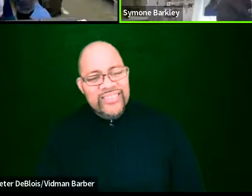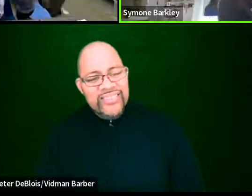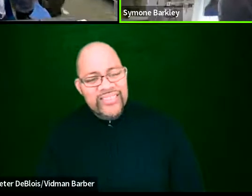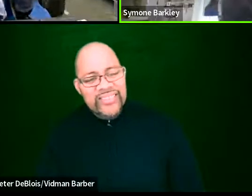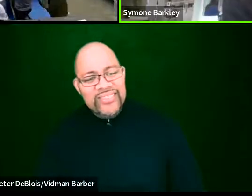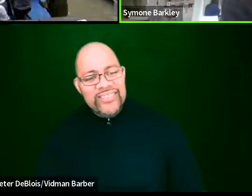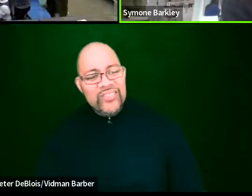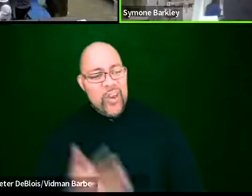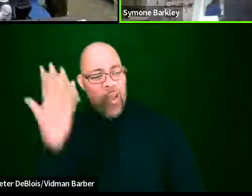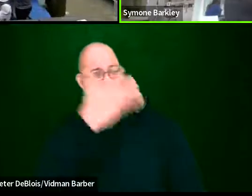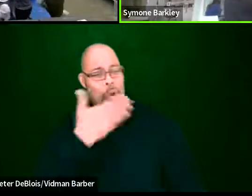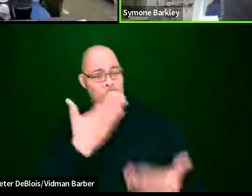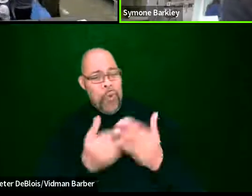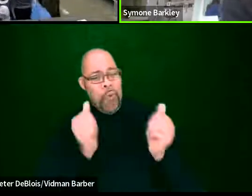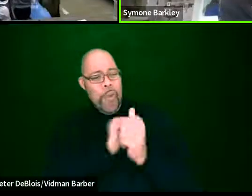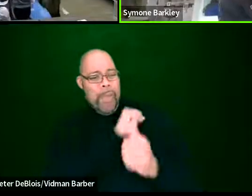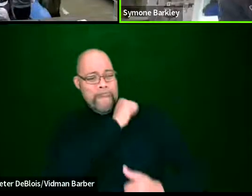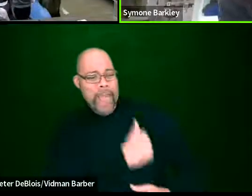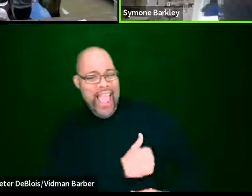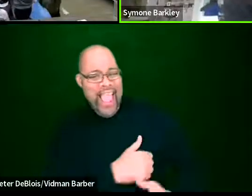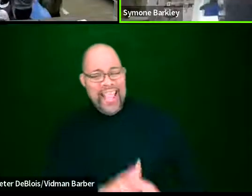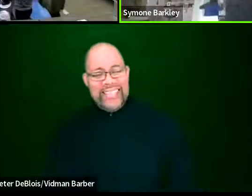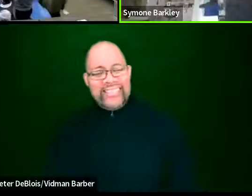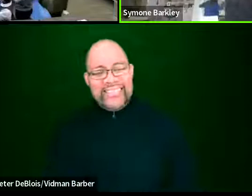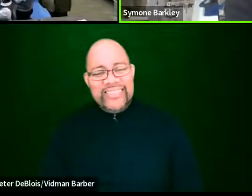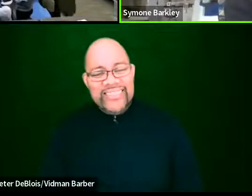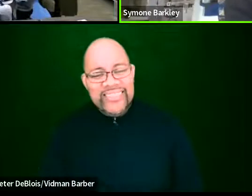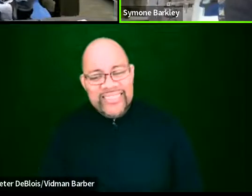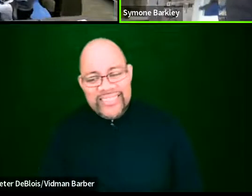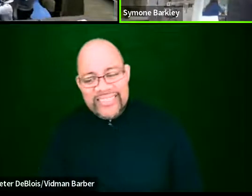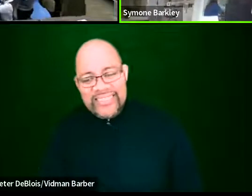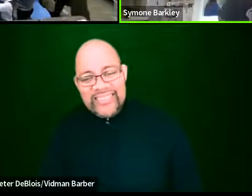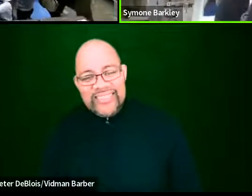Y'all look good with y'all bags.